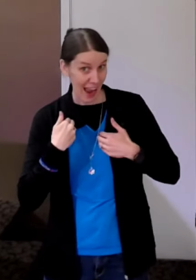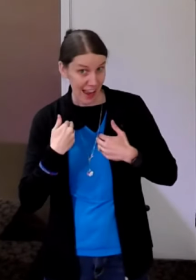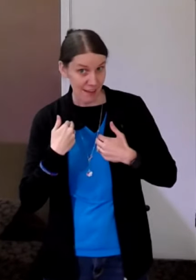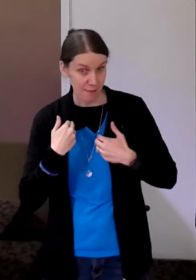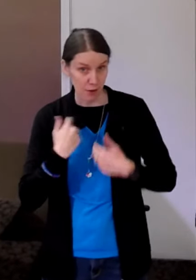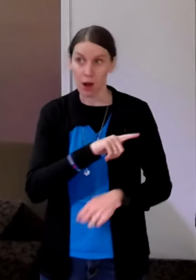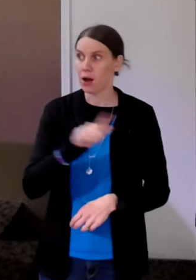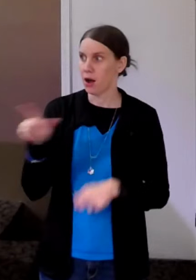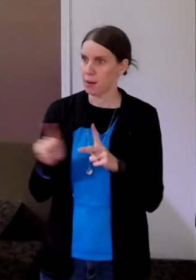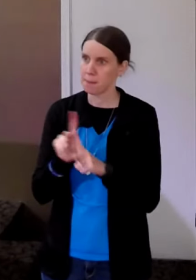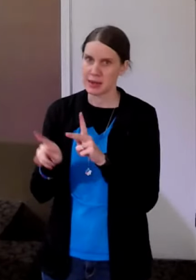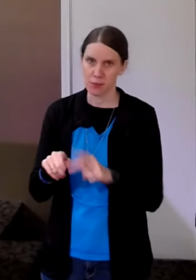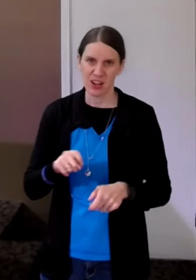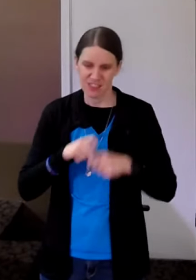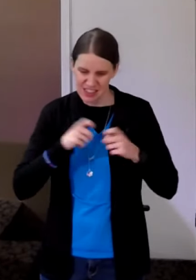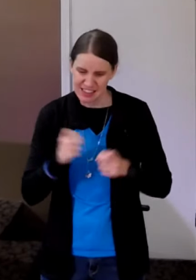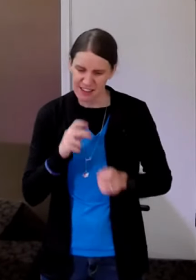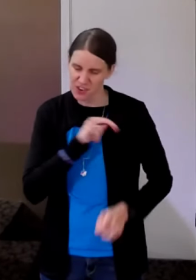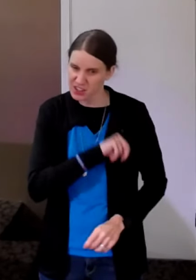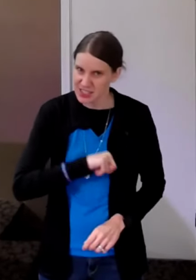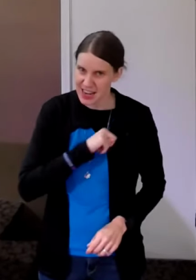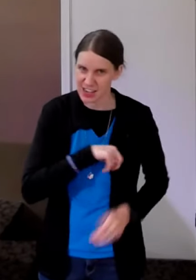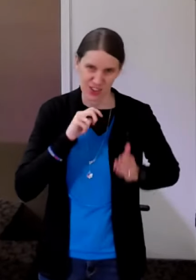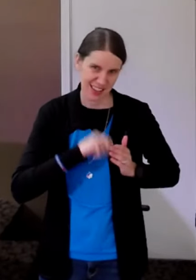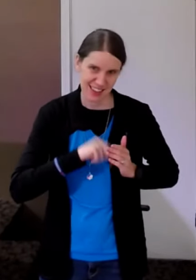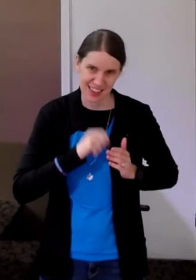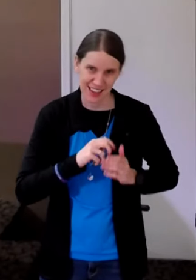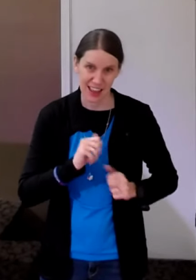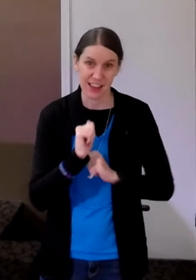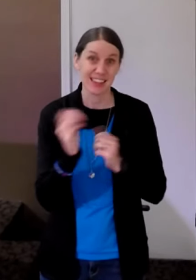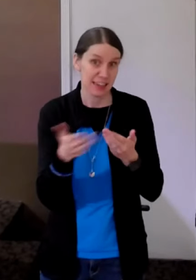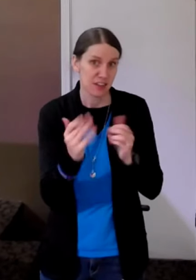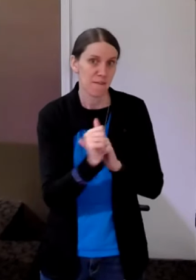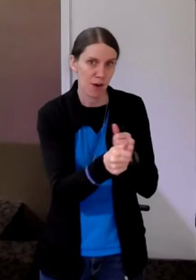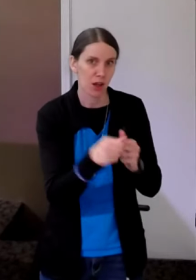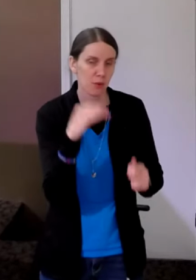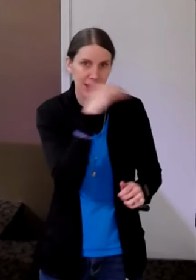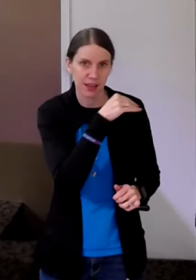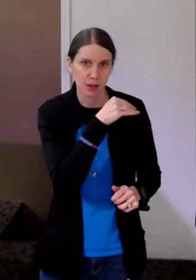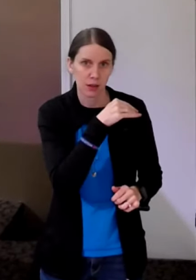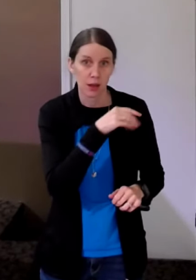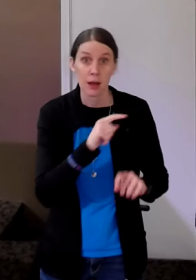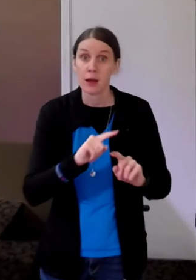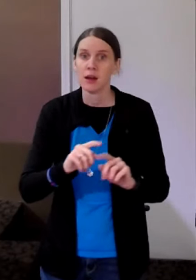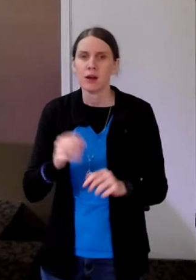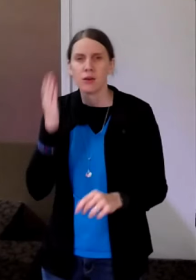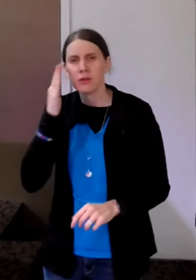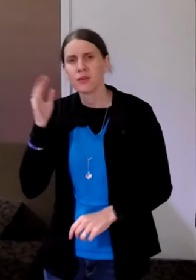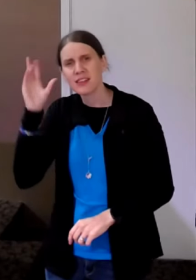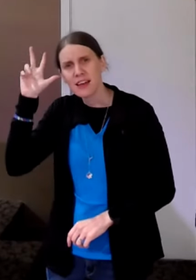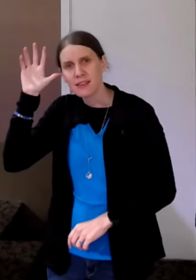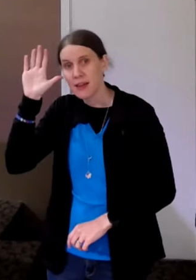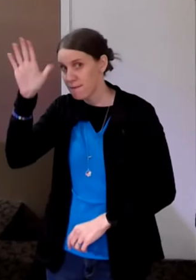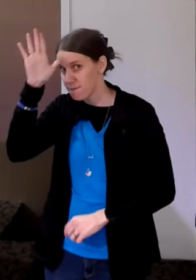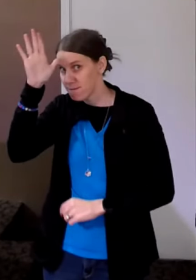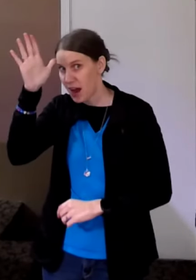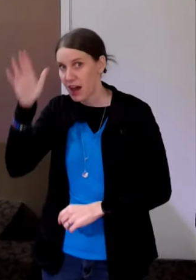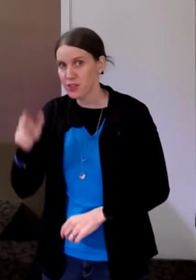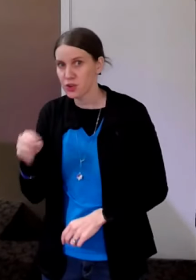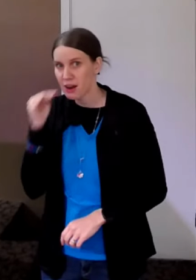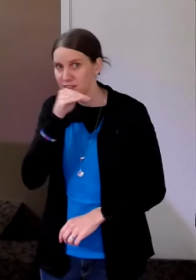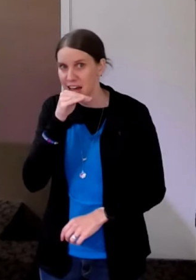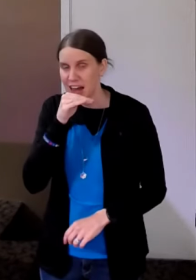carry that is selfish and likes to follow after lies, the father of lies, the devil, the prince of the power of the air, he